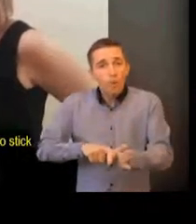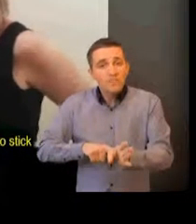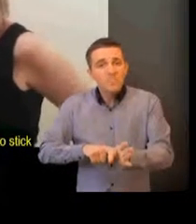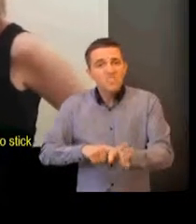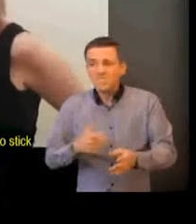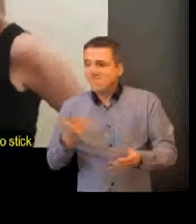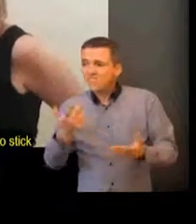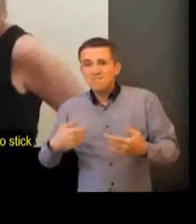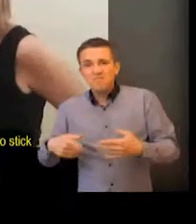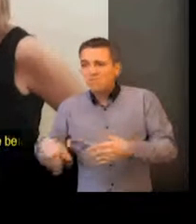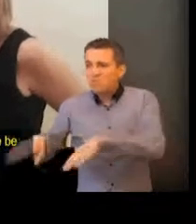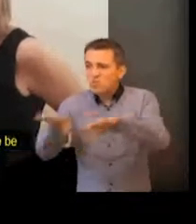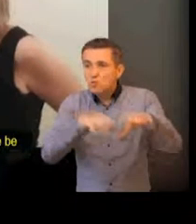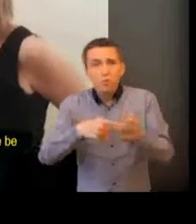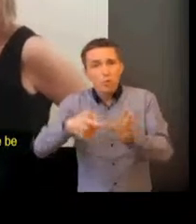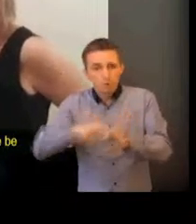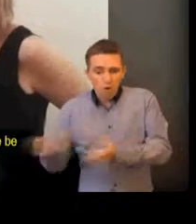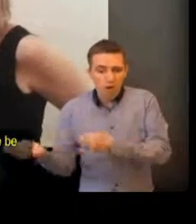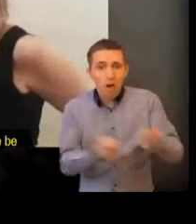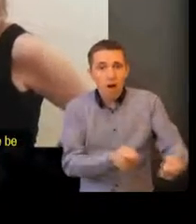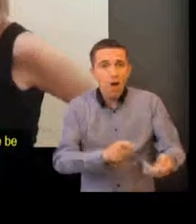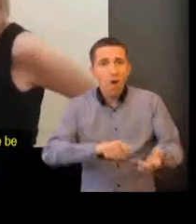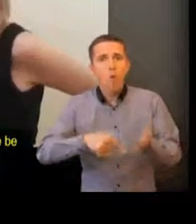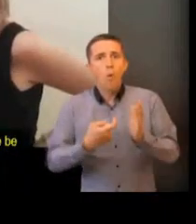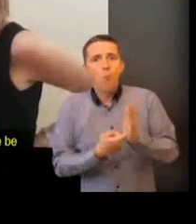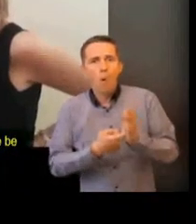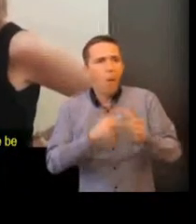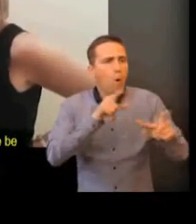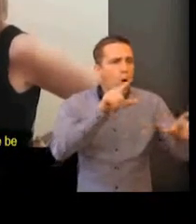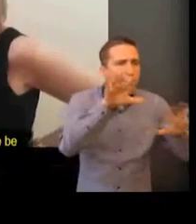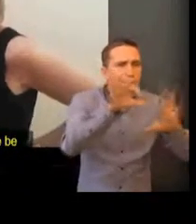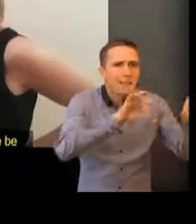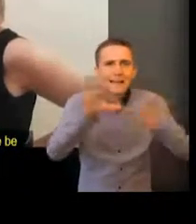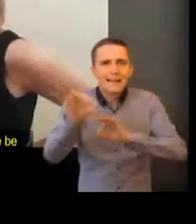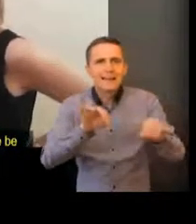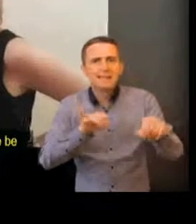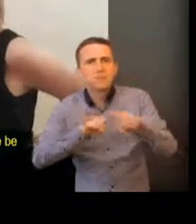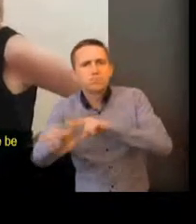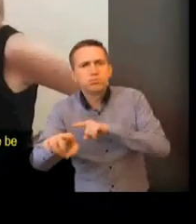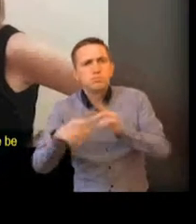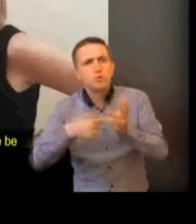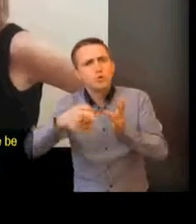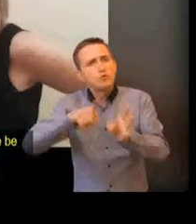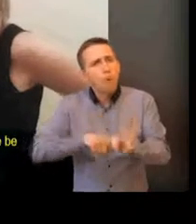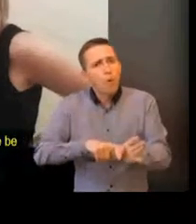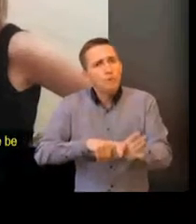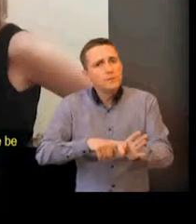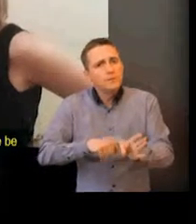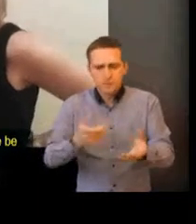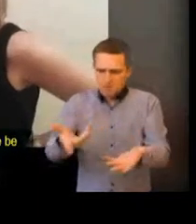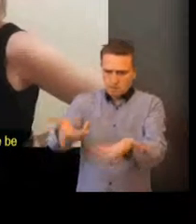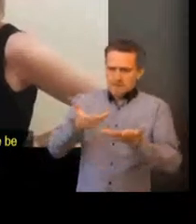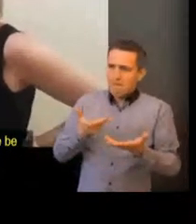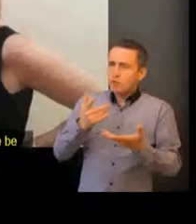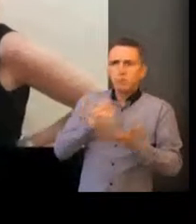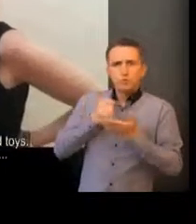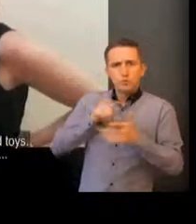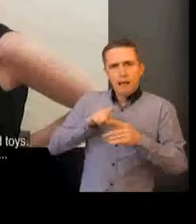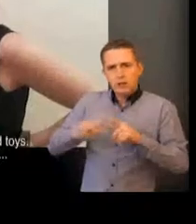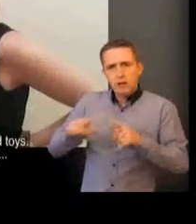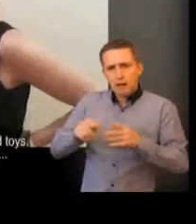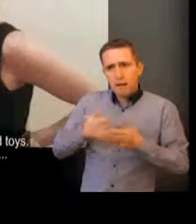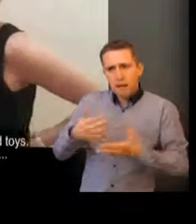We're much more aware that we need to allow her to explore, to see different things, to try and stimulate her vision of what she's